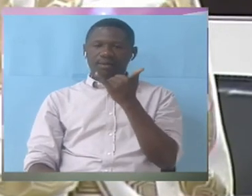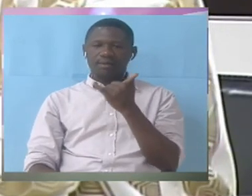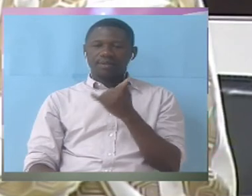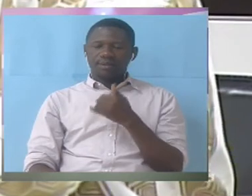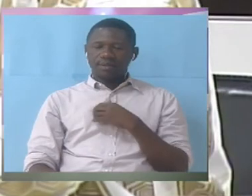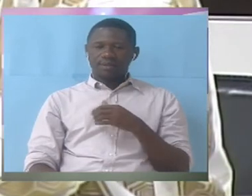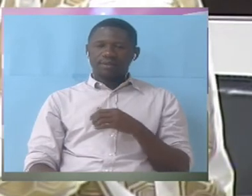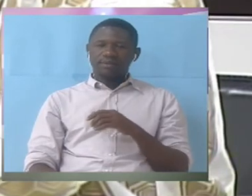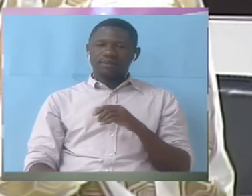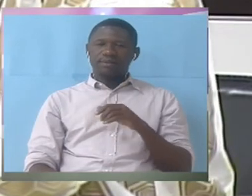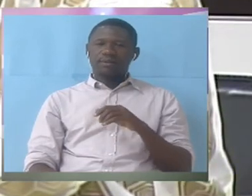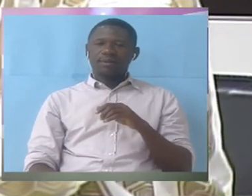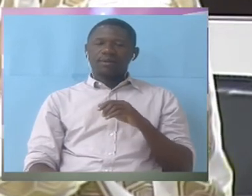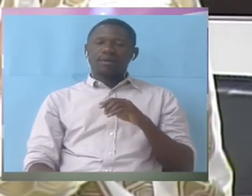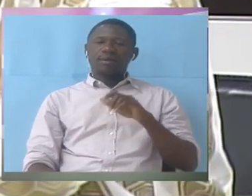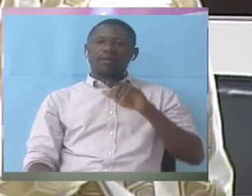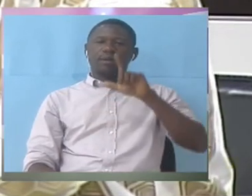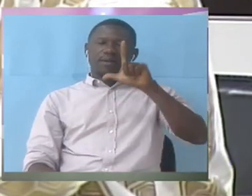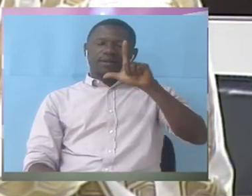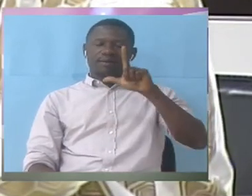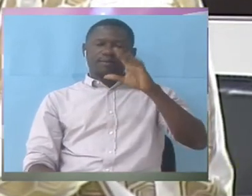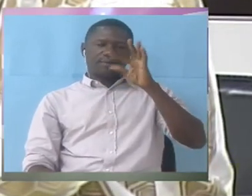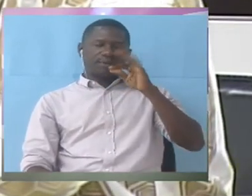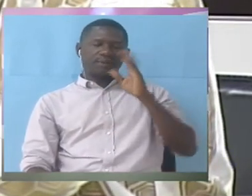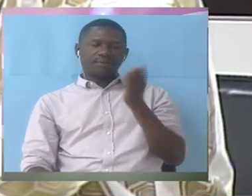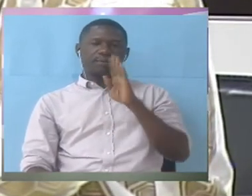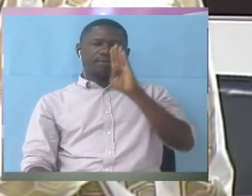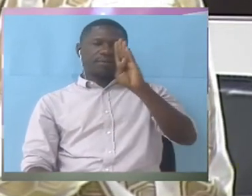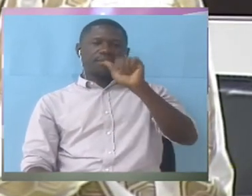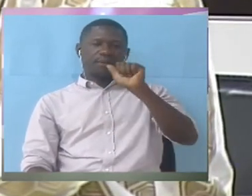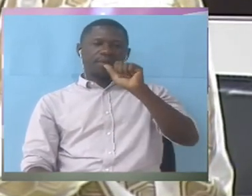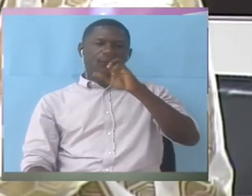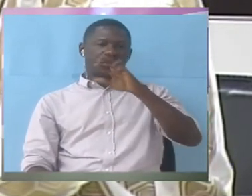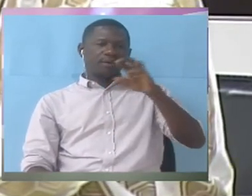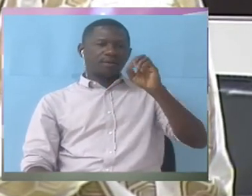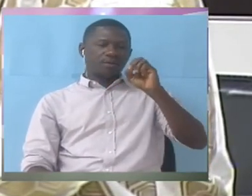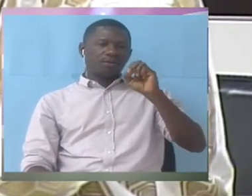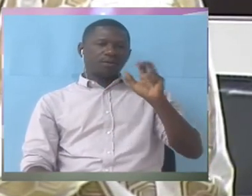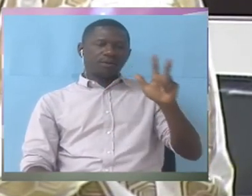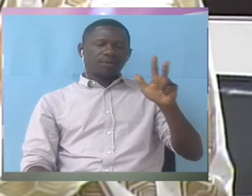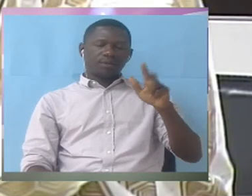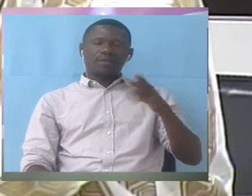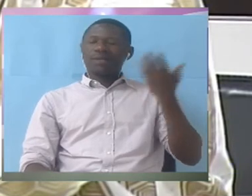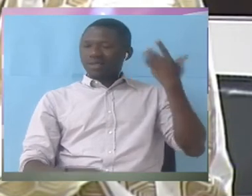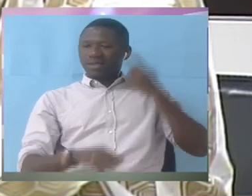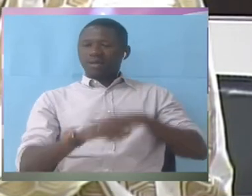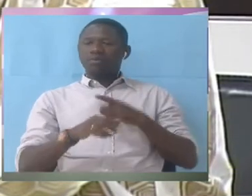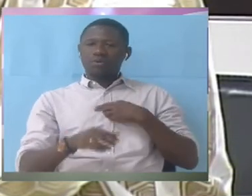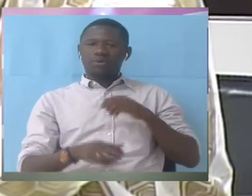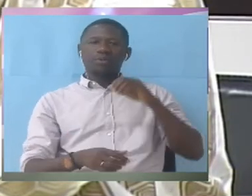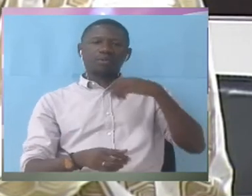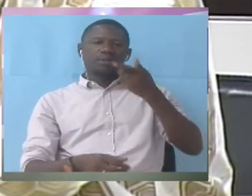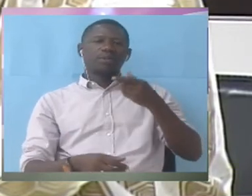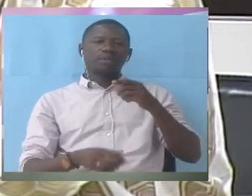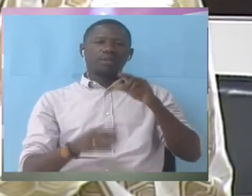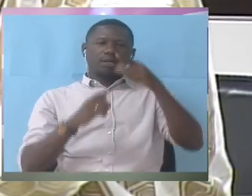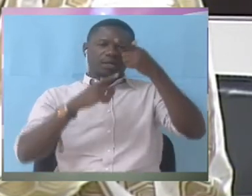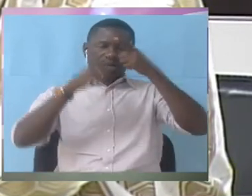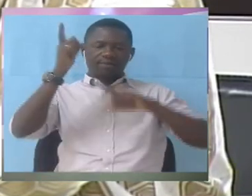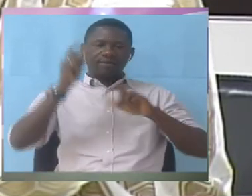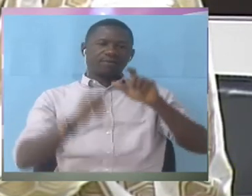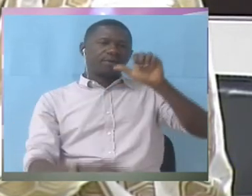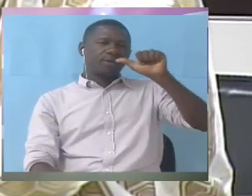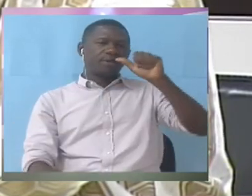Lieutenant Barrow. Lieutenant Barrow, he was the adjutant. Mo nekkon adjutant when Jammeh joined us and